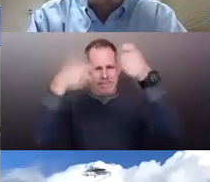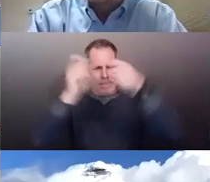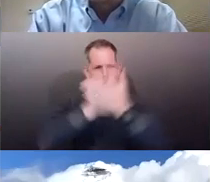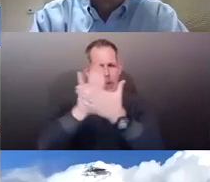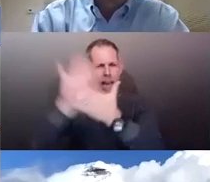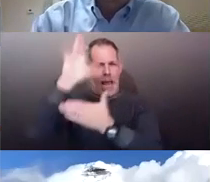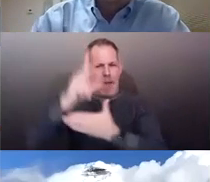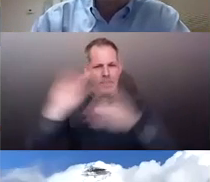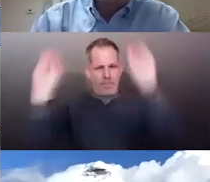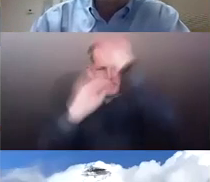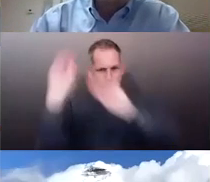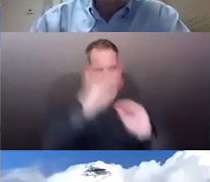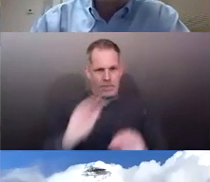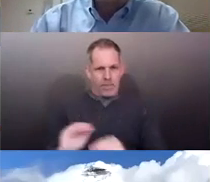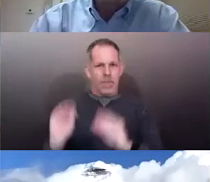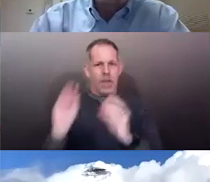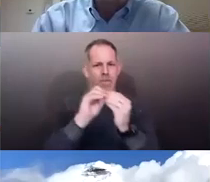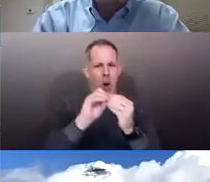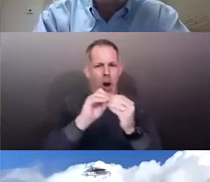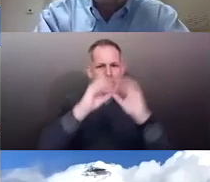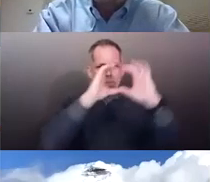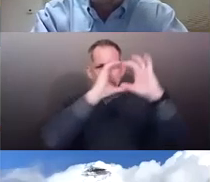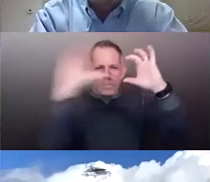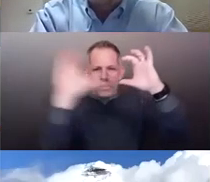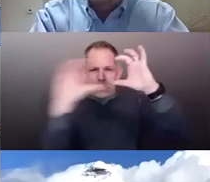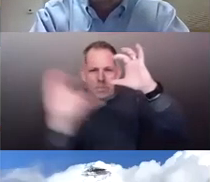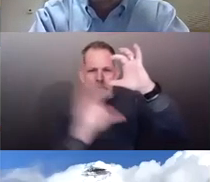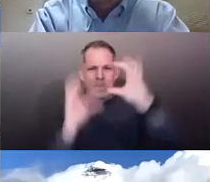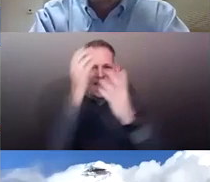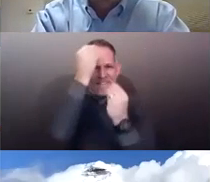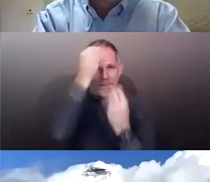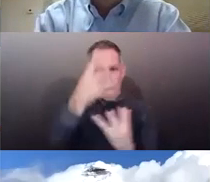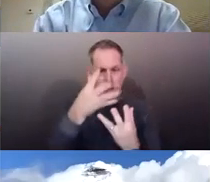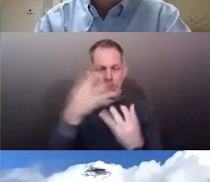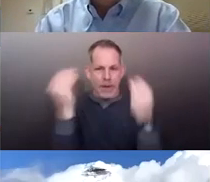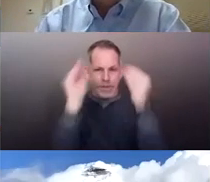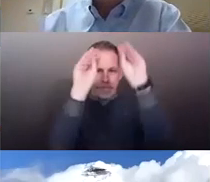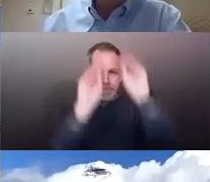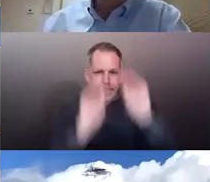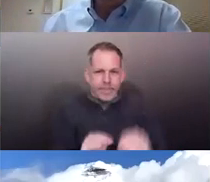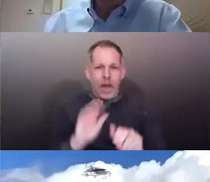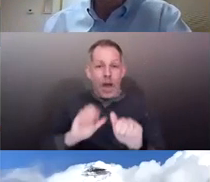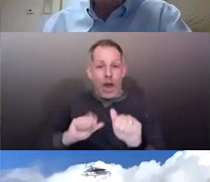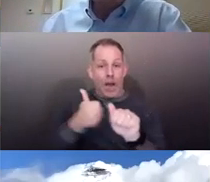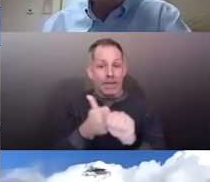this URL across the top, snohd.org COVID,